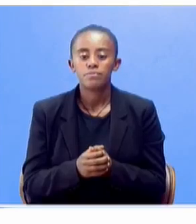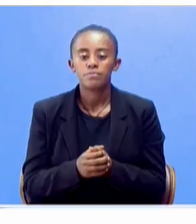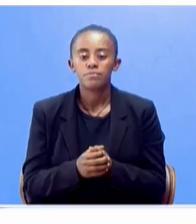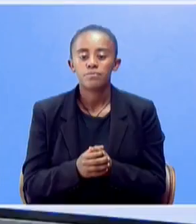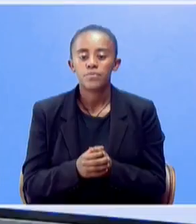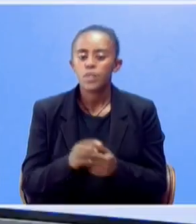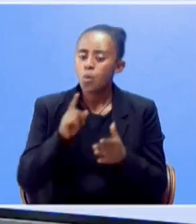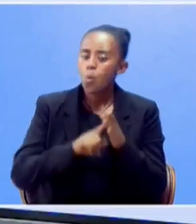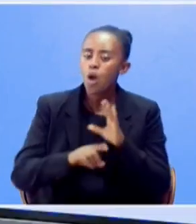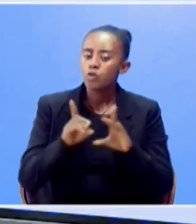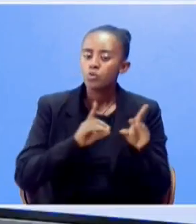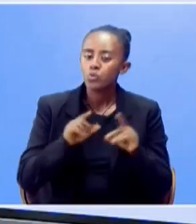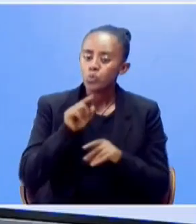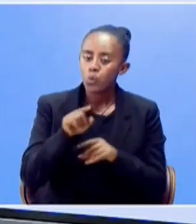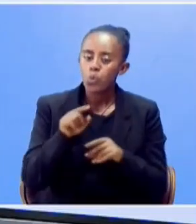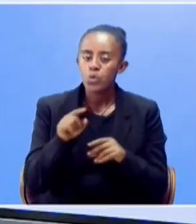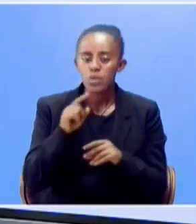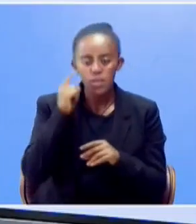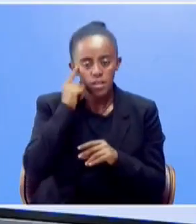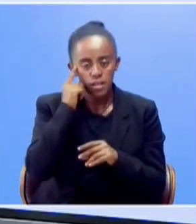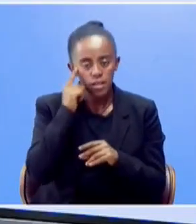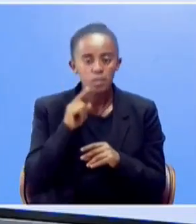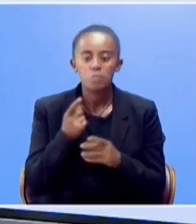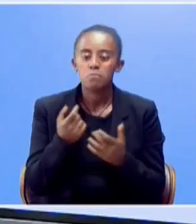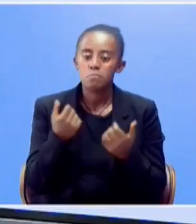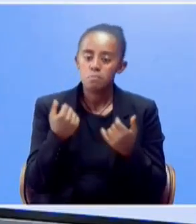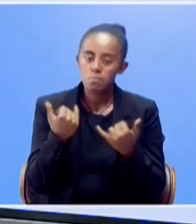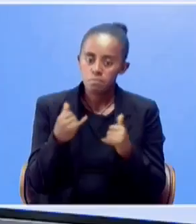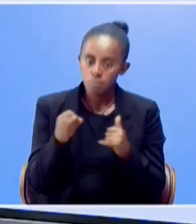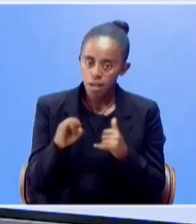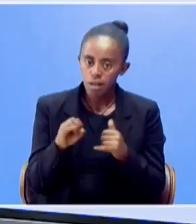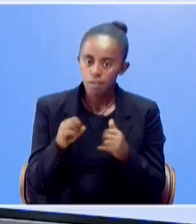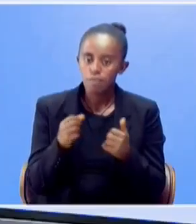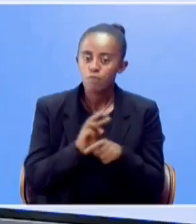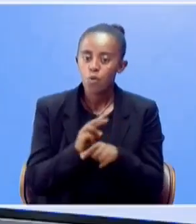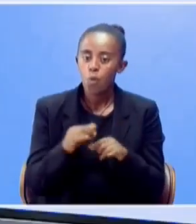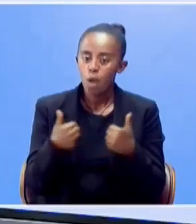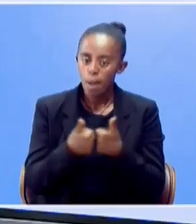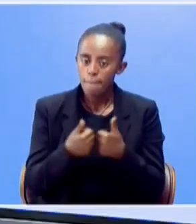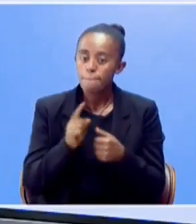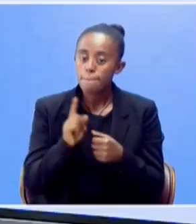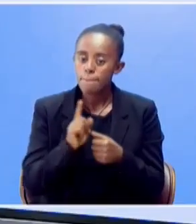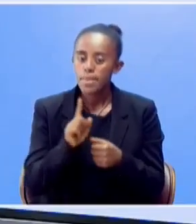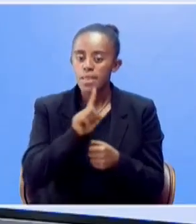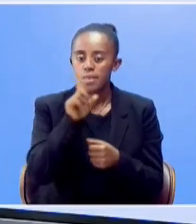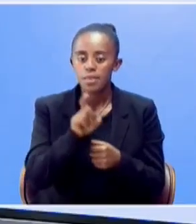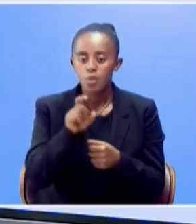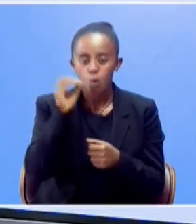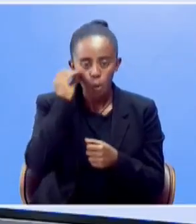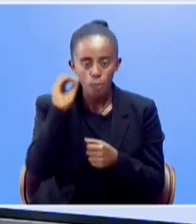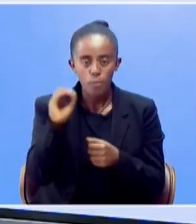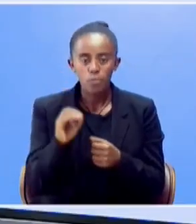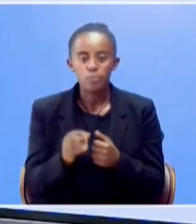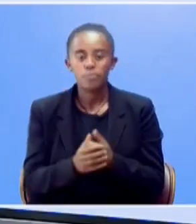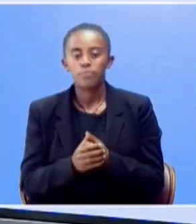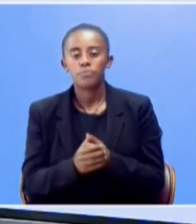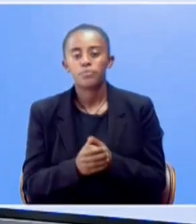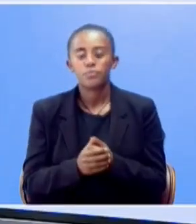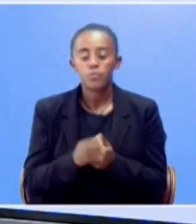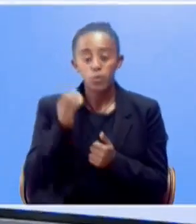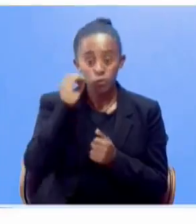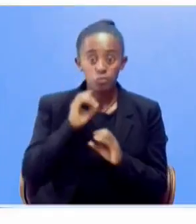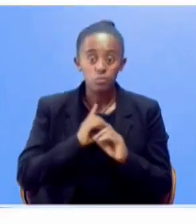What do you think about playing video games? This is what? Asking for opinion. Good. Let us give an opinion.